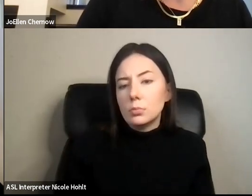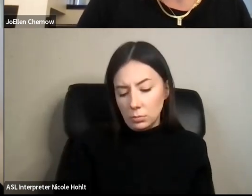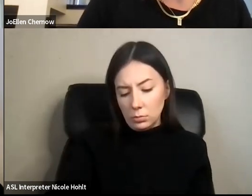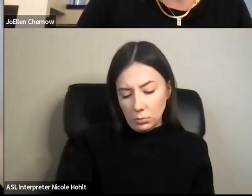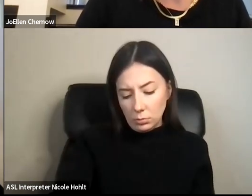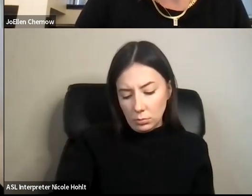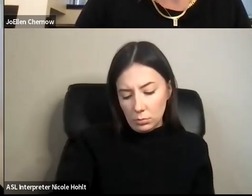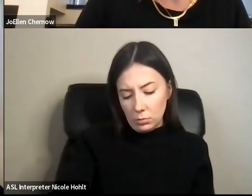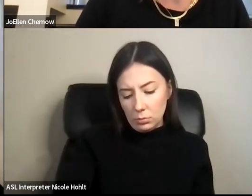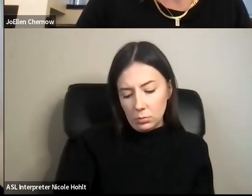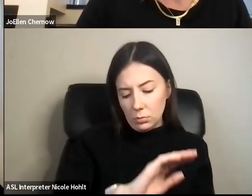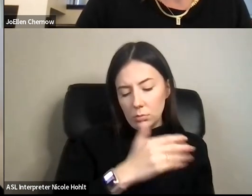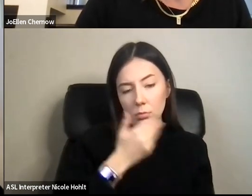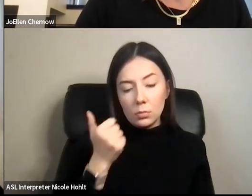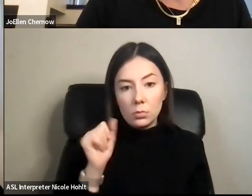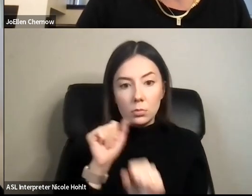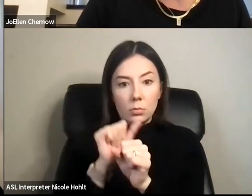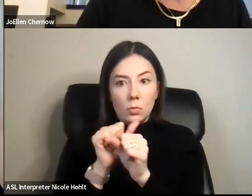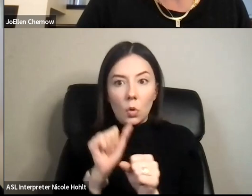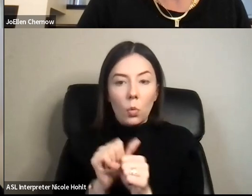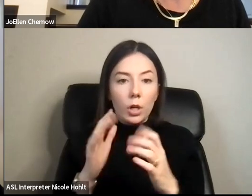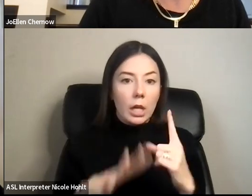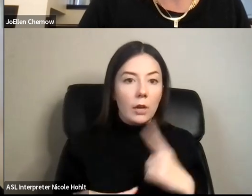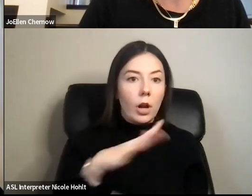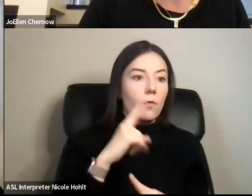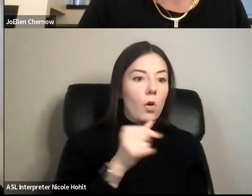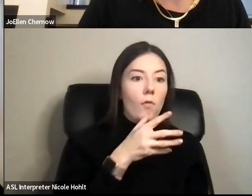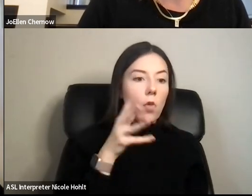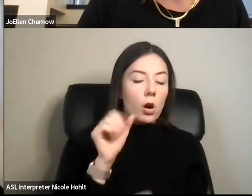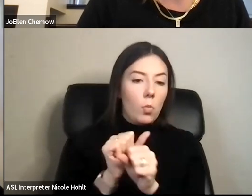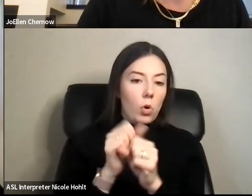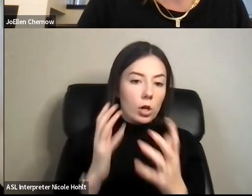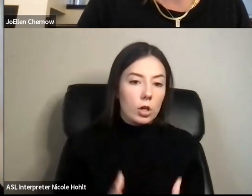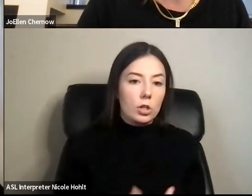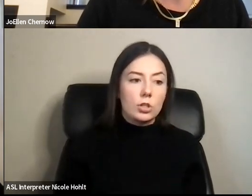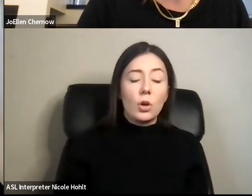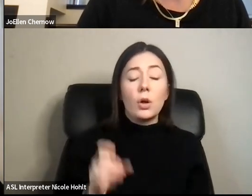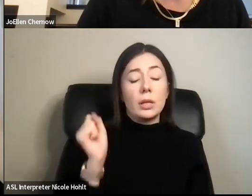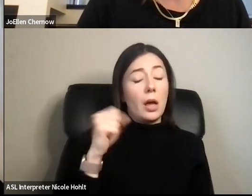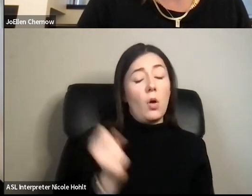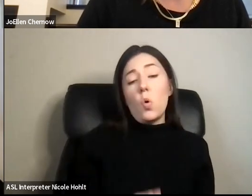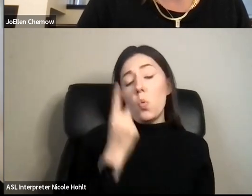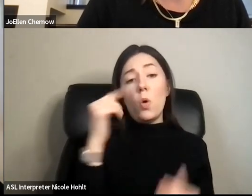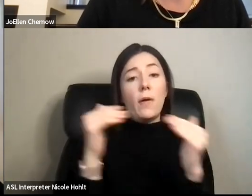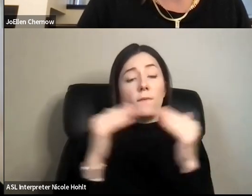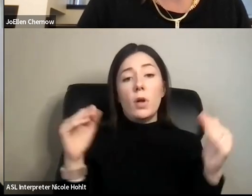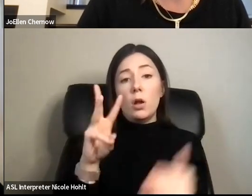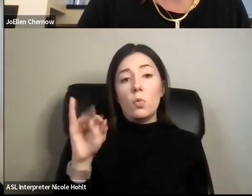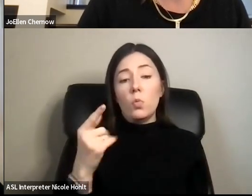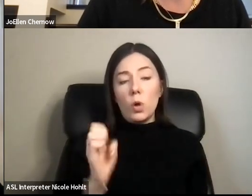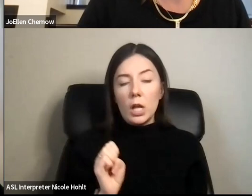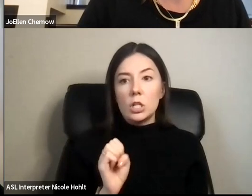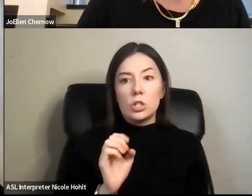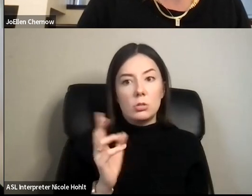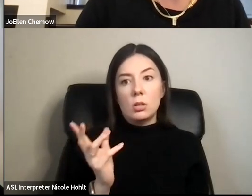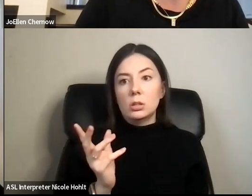better working conditions for farm workers. So yes, One Fair Wage has definitely done the